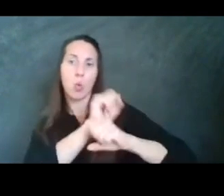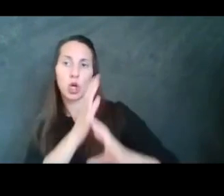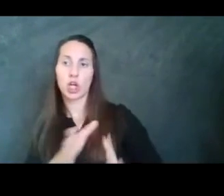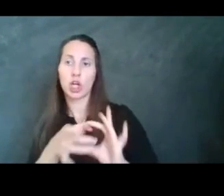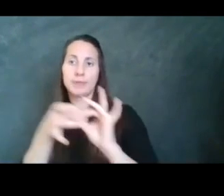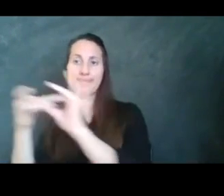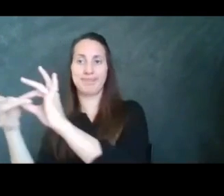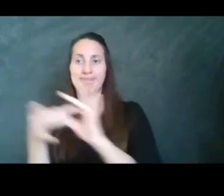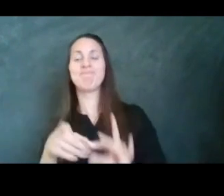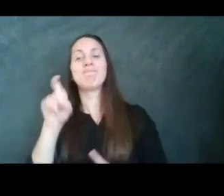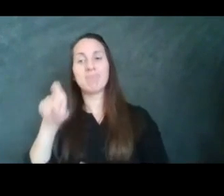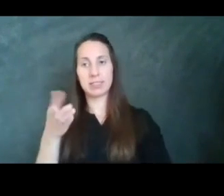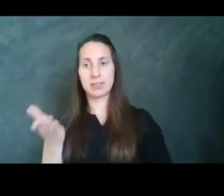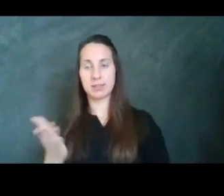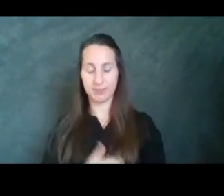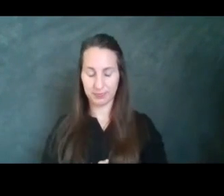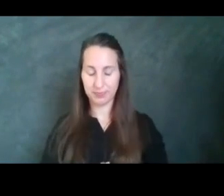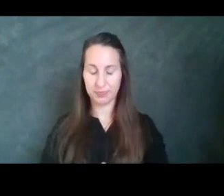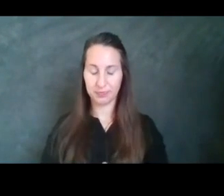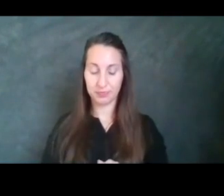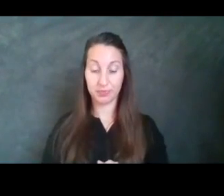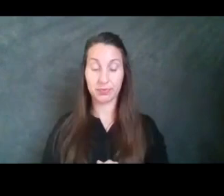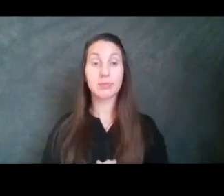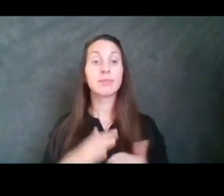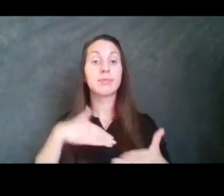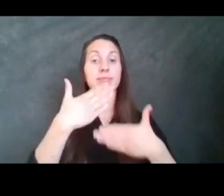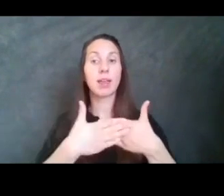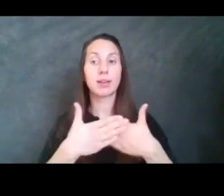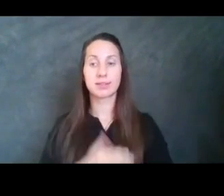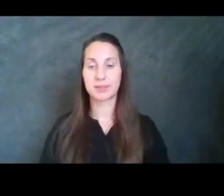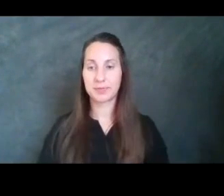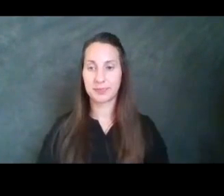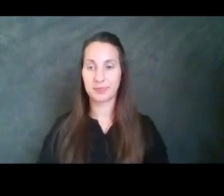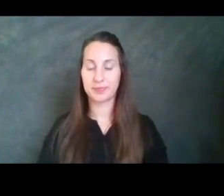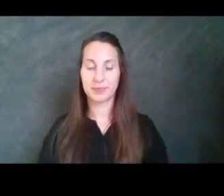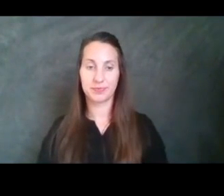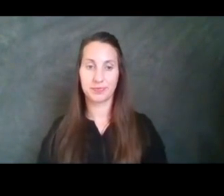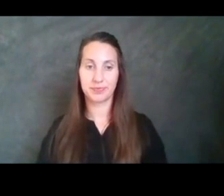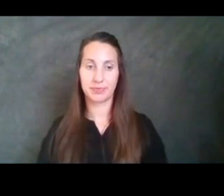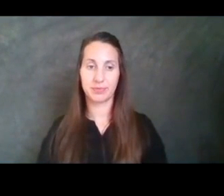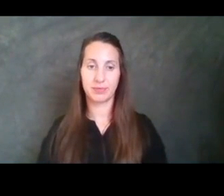exist in some way. Next slide.